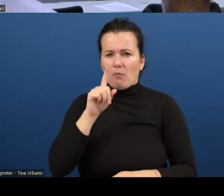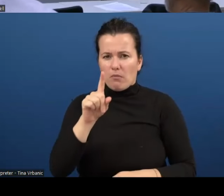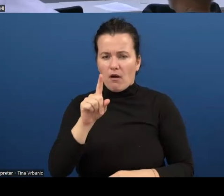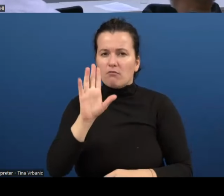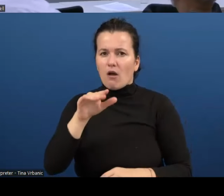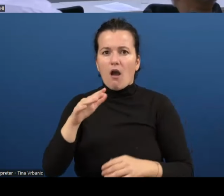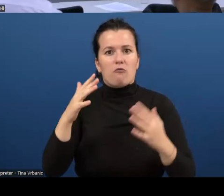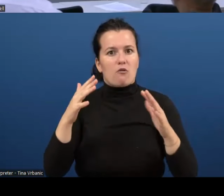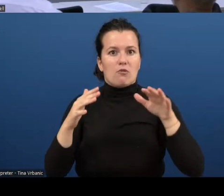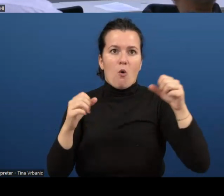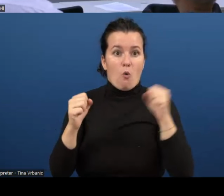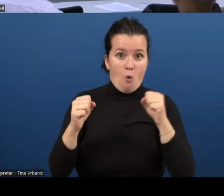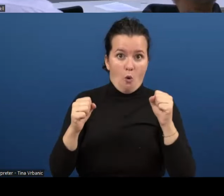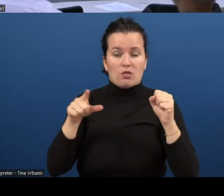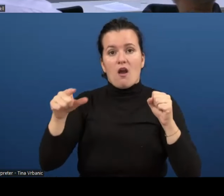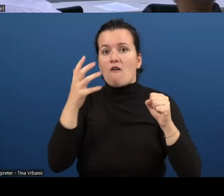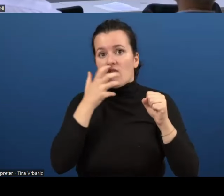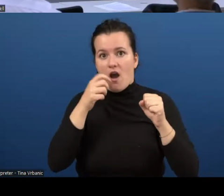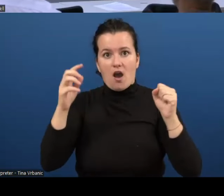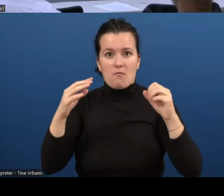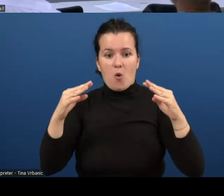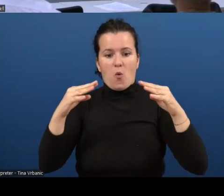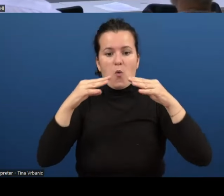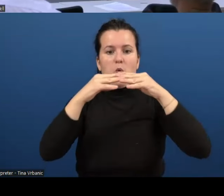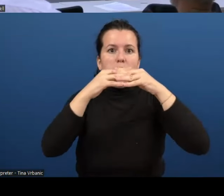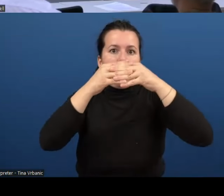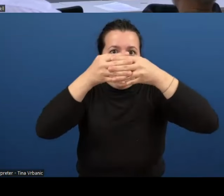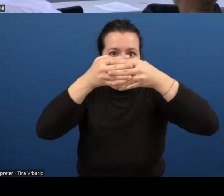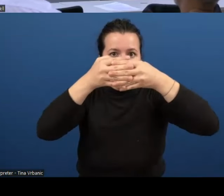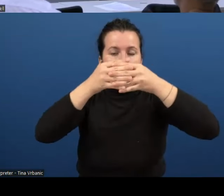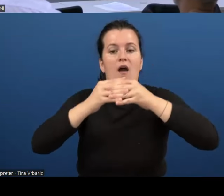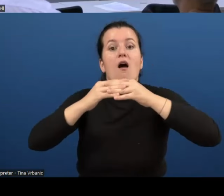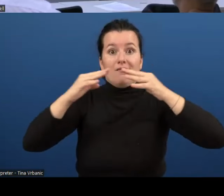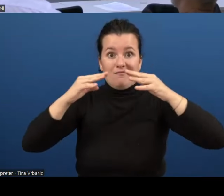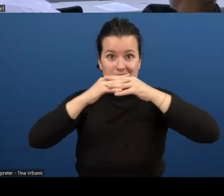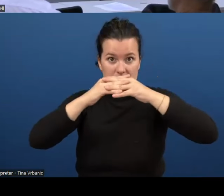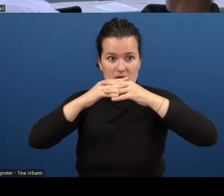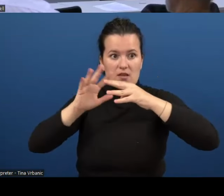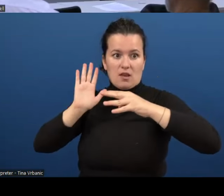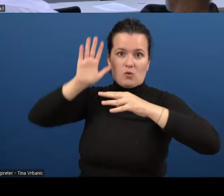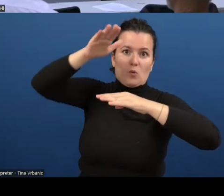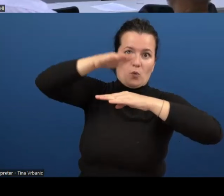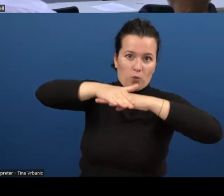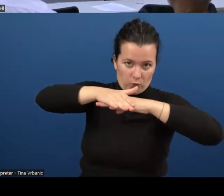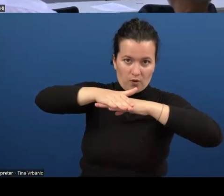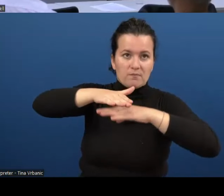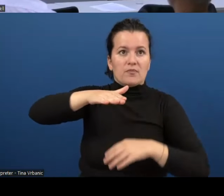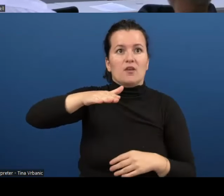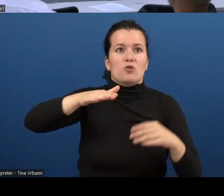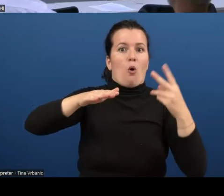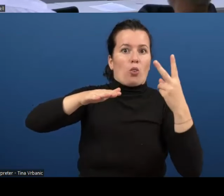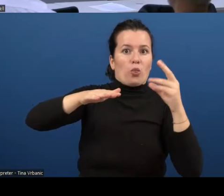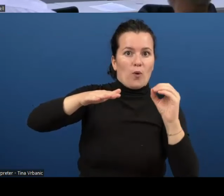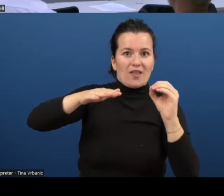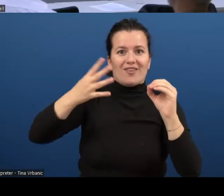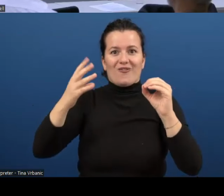bars? So you create a grid like this. So you have the cold ones, again, 20 degrees, the warm ones,